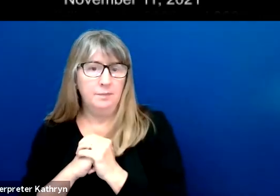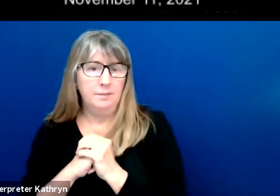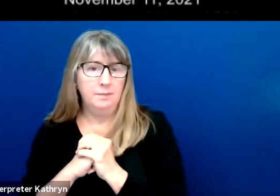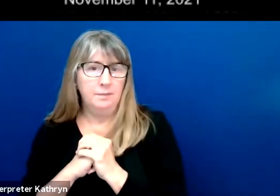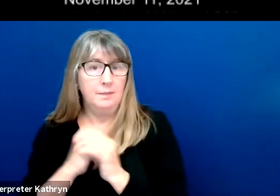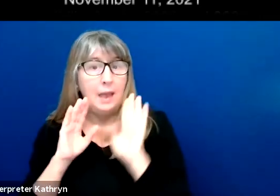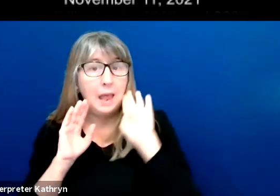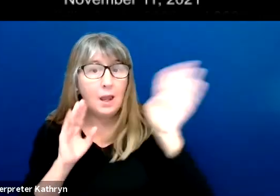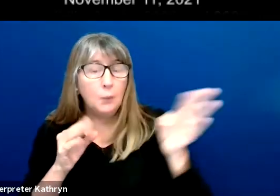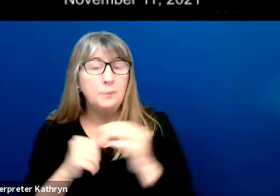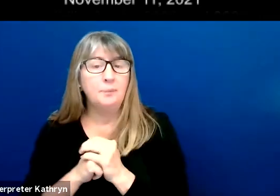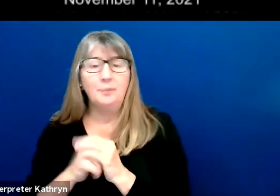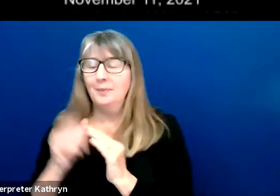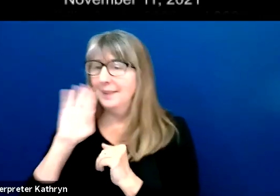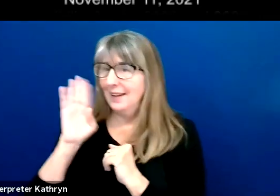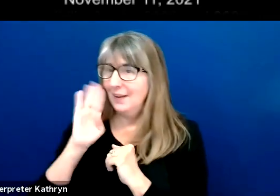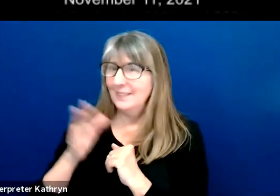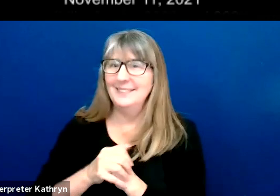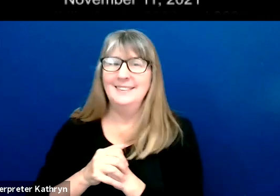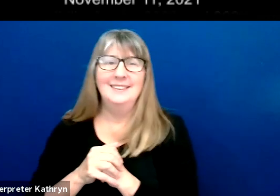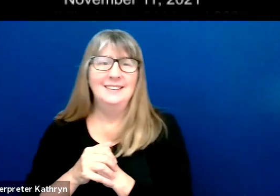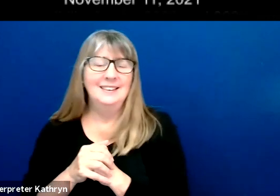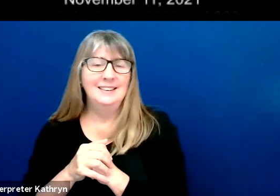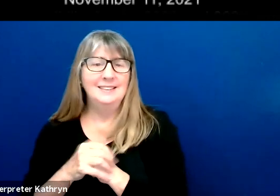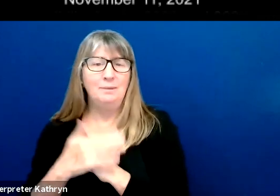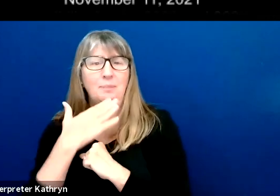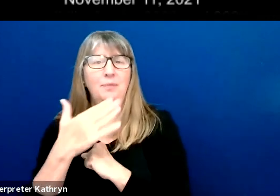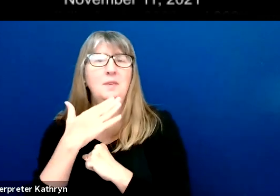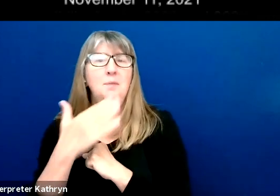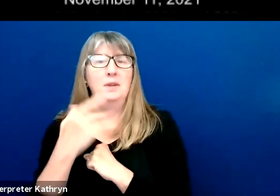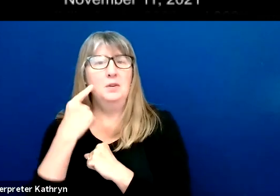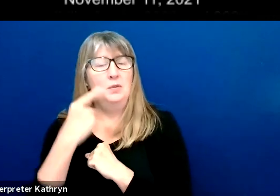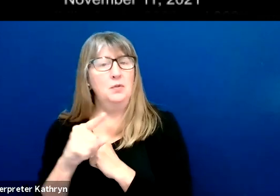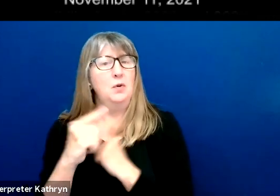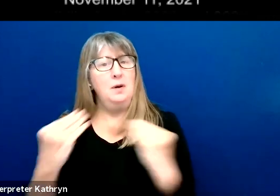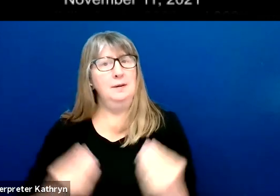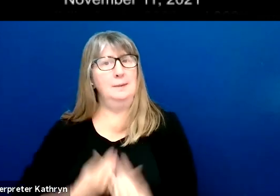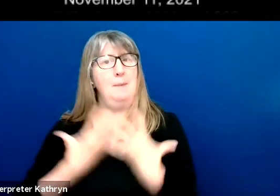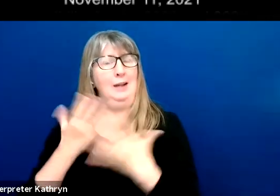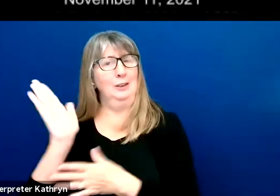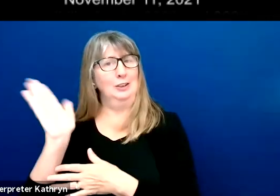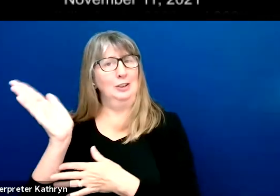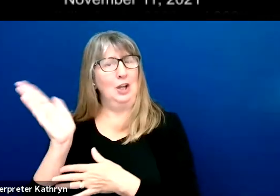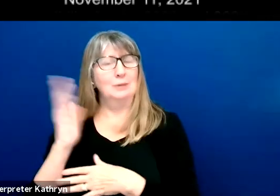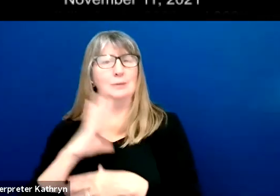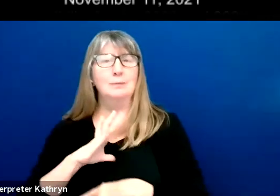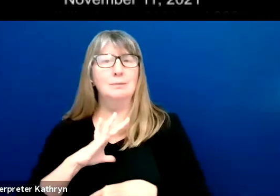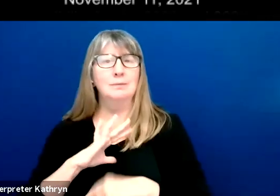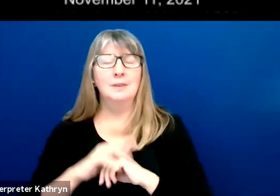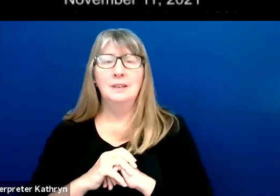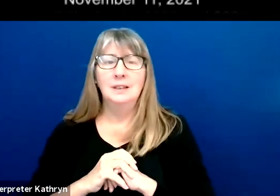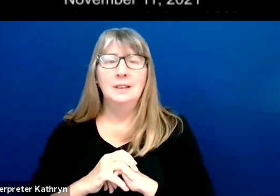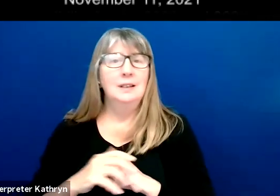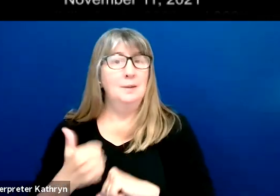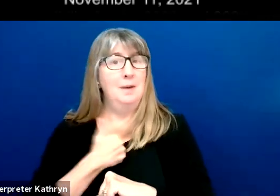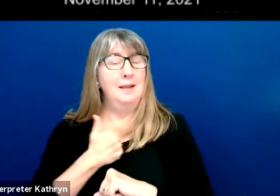Hello. Hello, Agrios. Thank you very much for the inspiring talk. I'm still living the dream